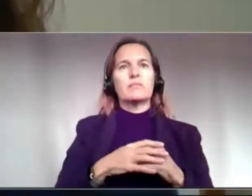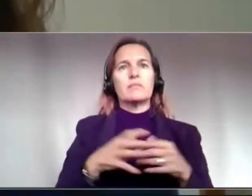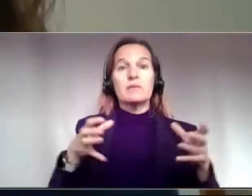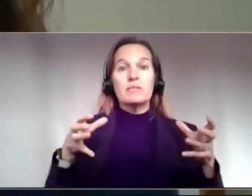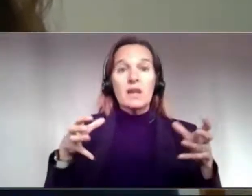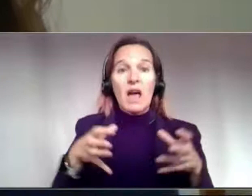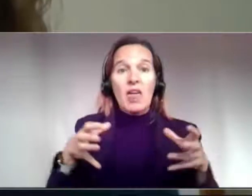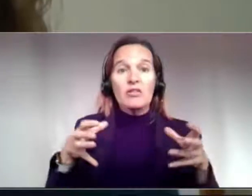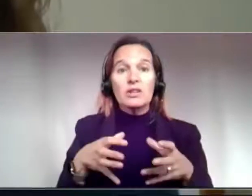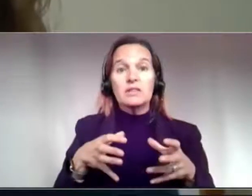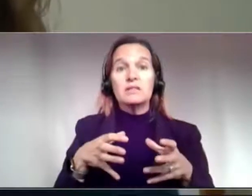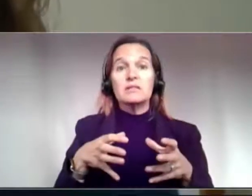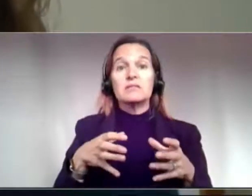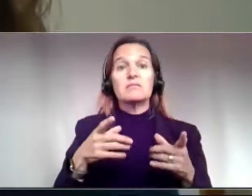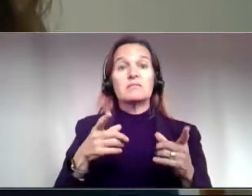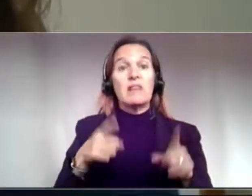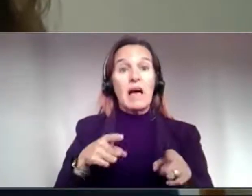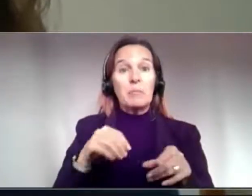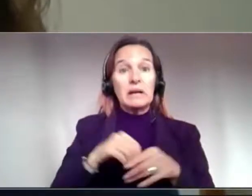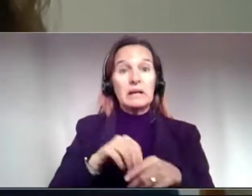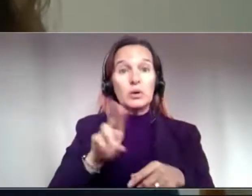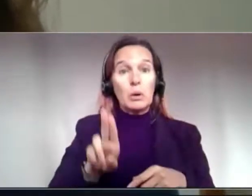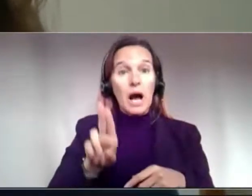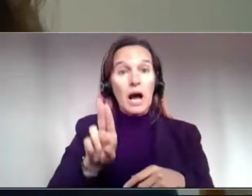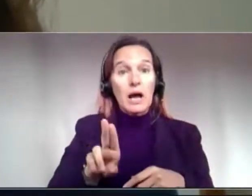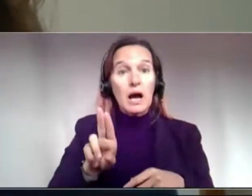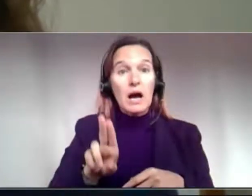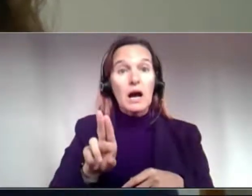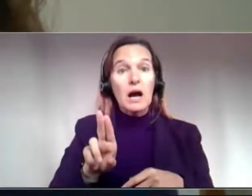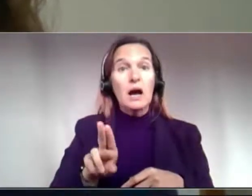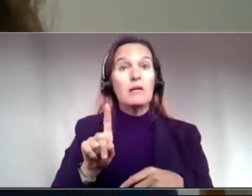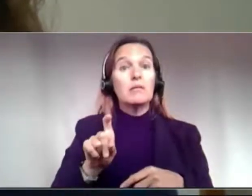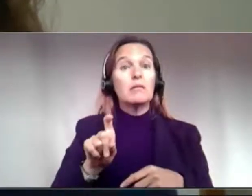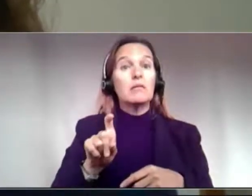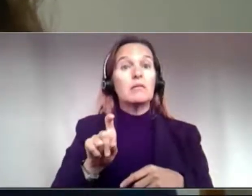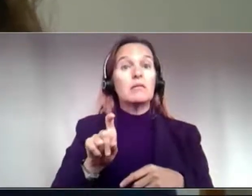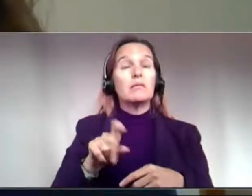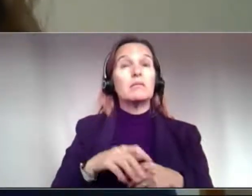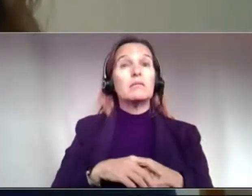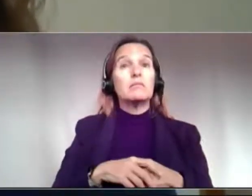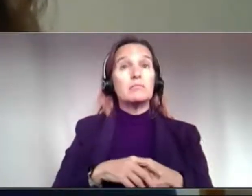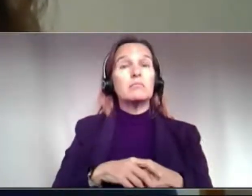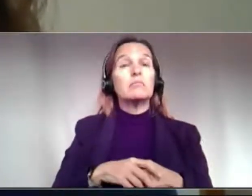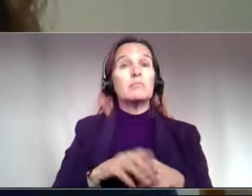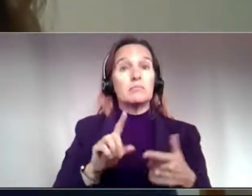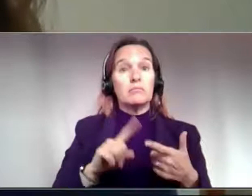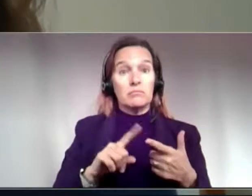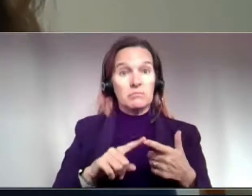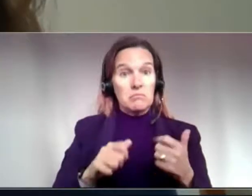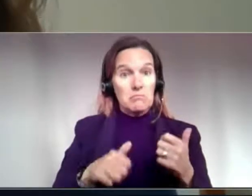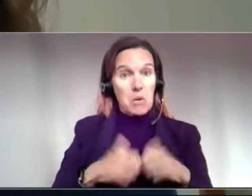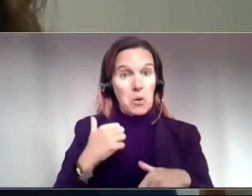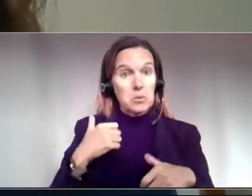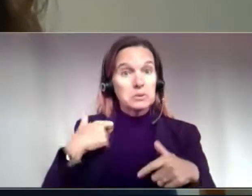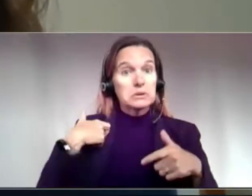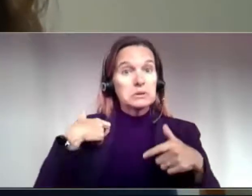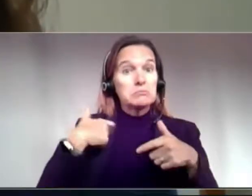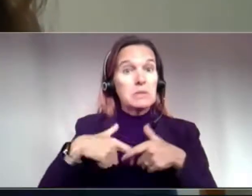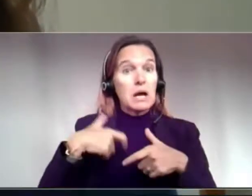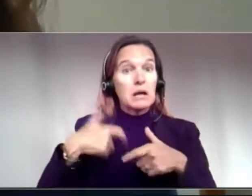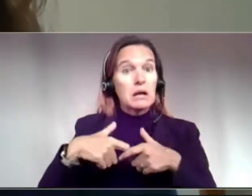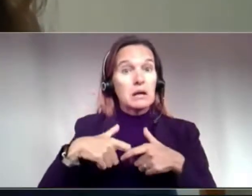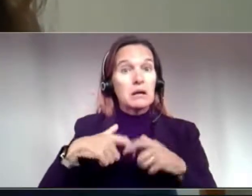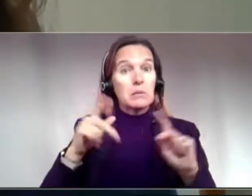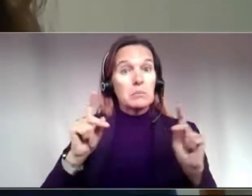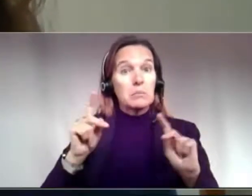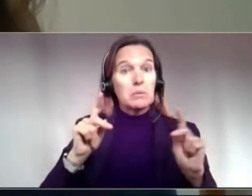place in Ukiah, and are they mainly of the Hispanic ethnicity? Is